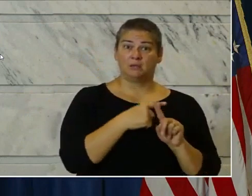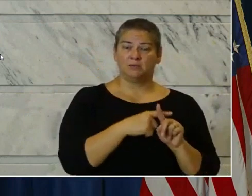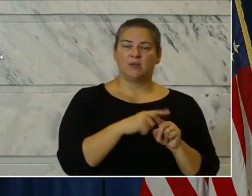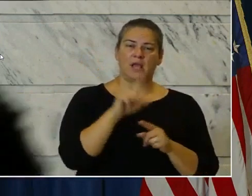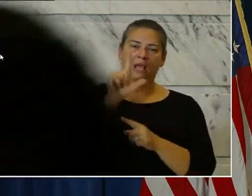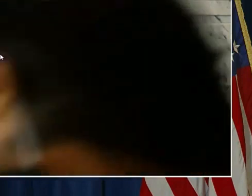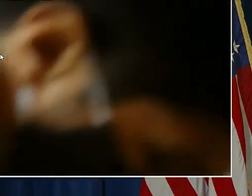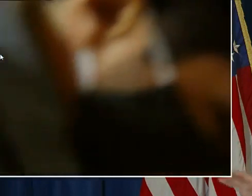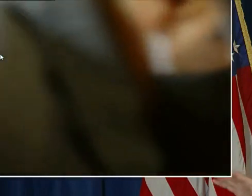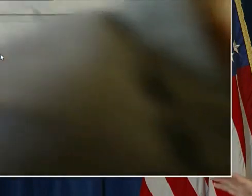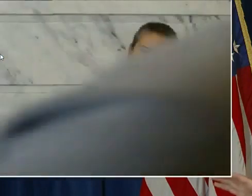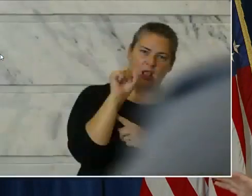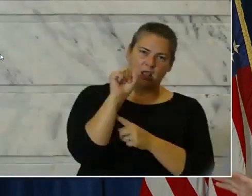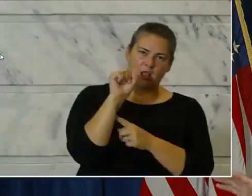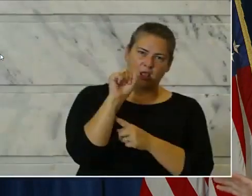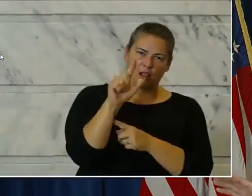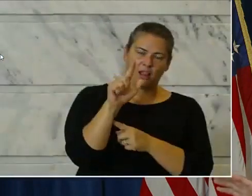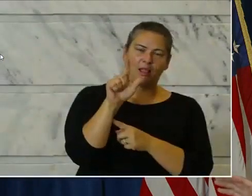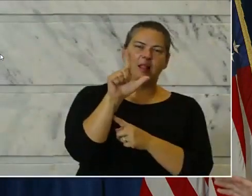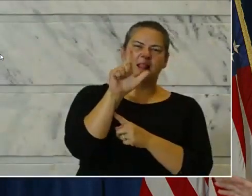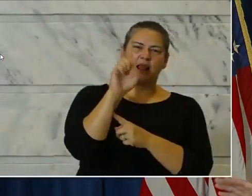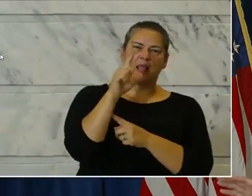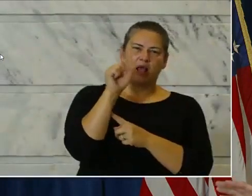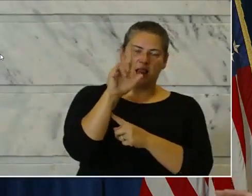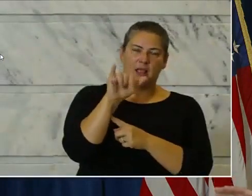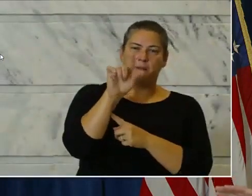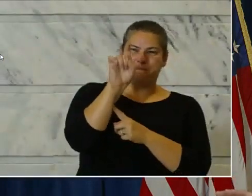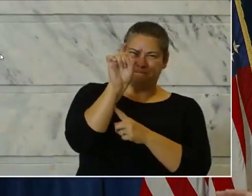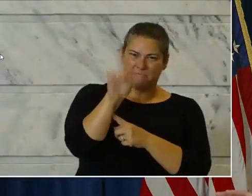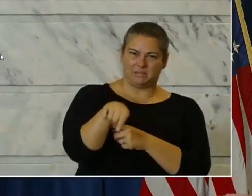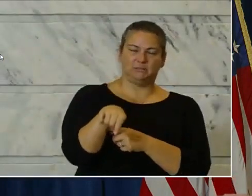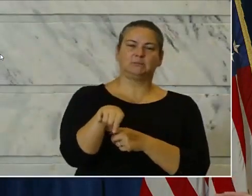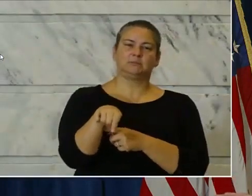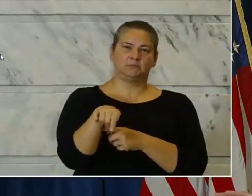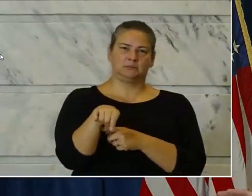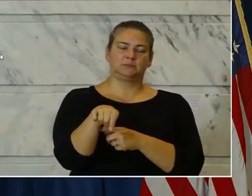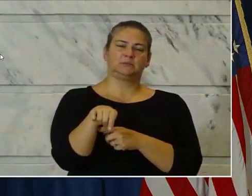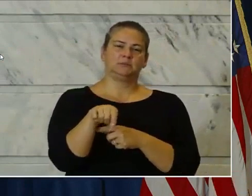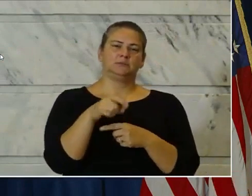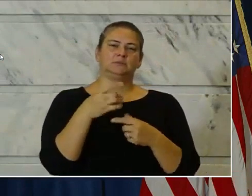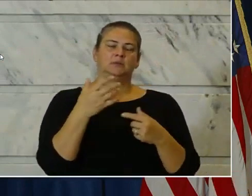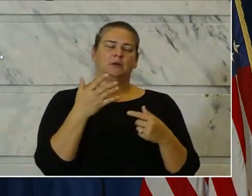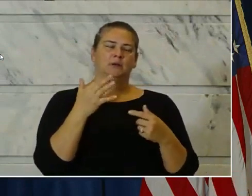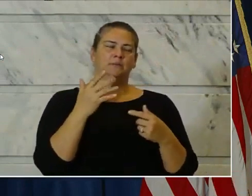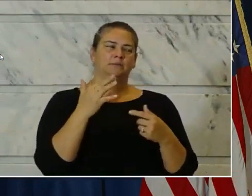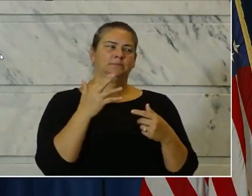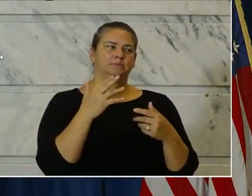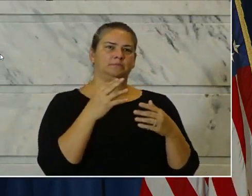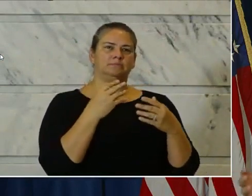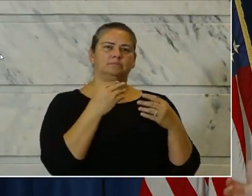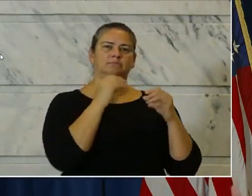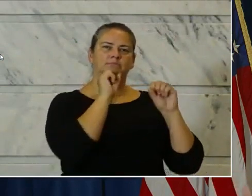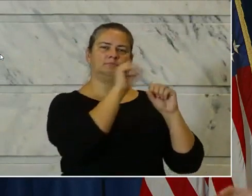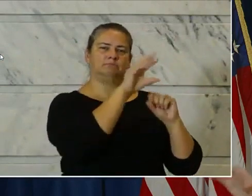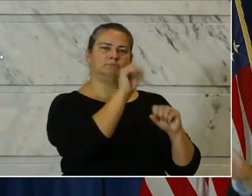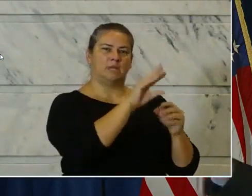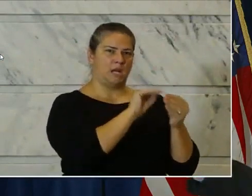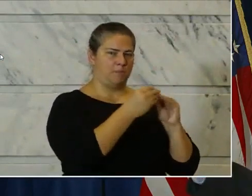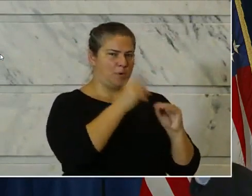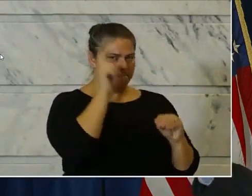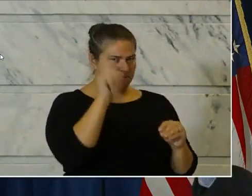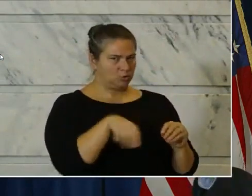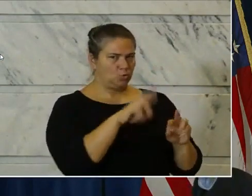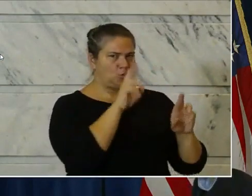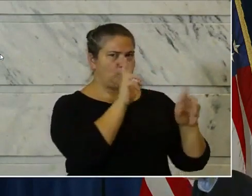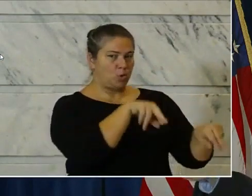advise the school. That's in statute. It was in statute before we were here. So at least if all parents know that and call the school,